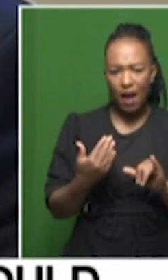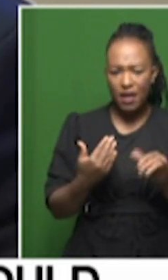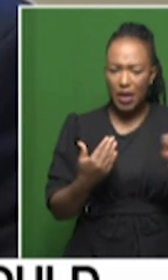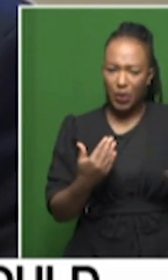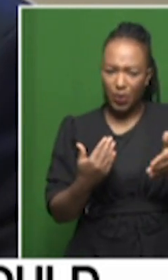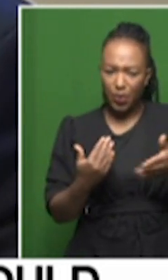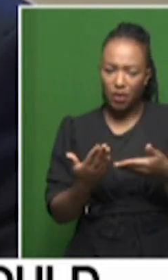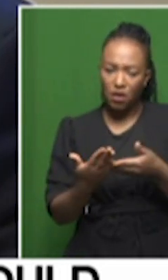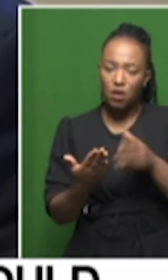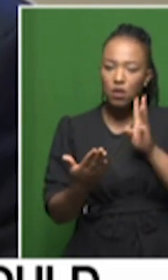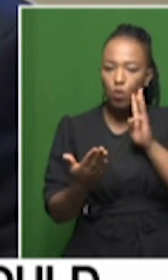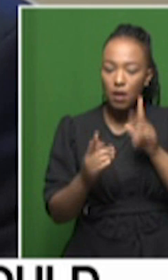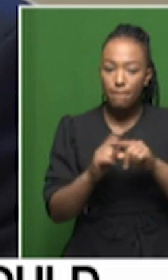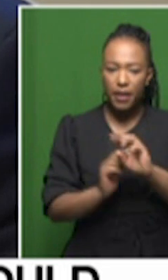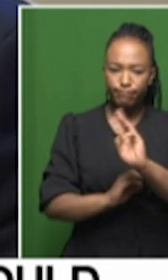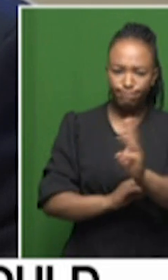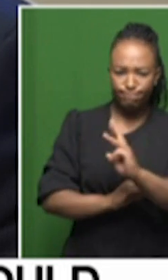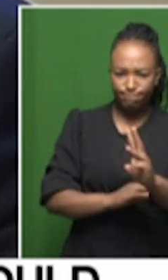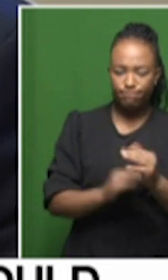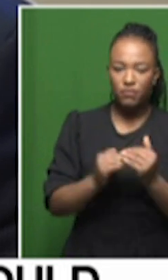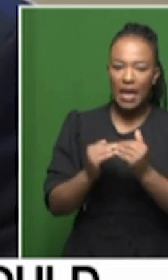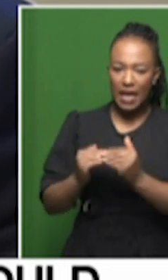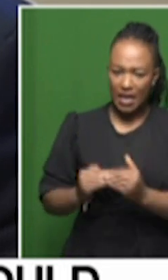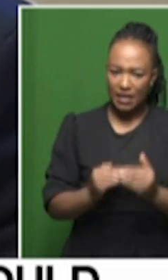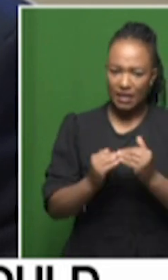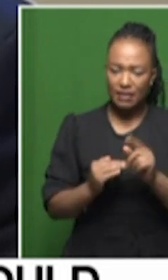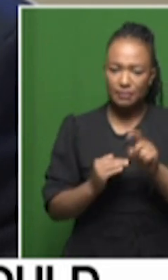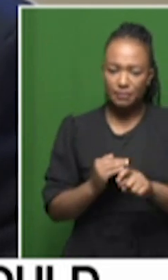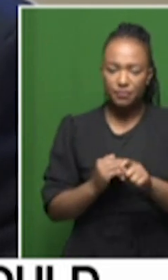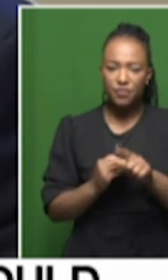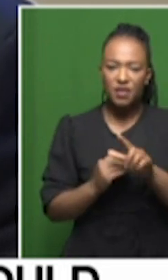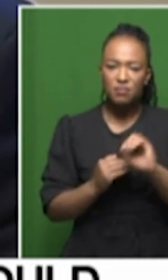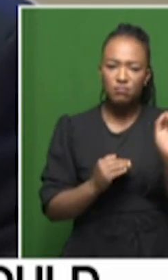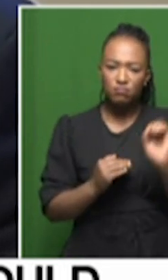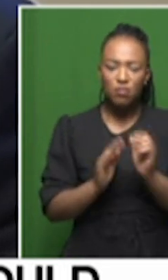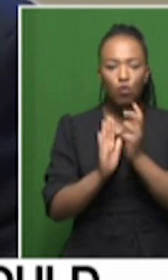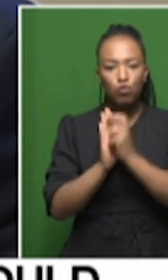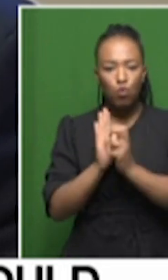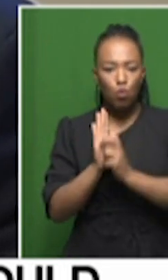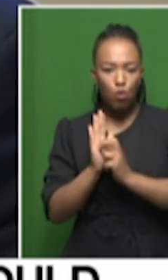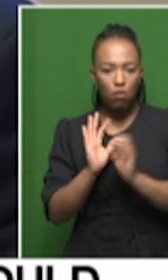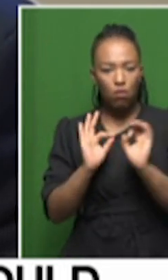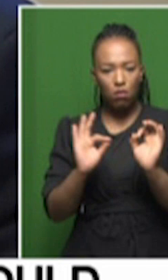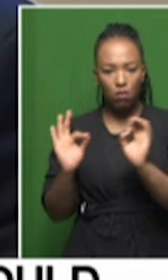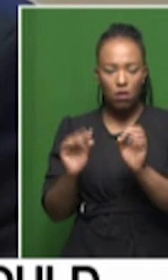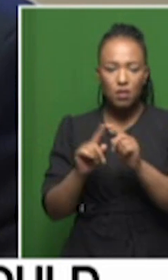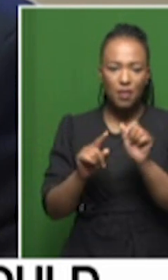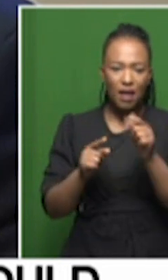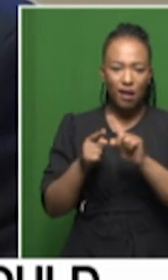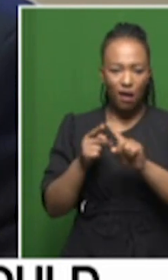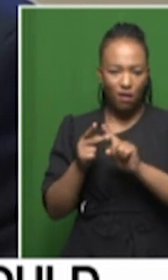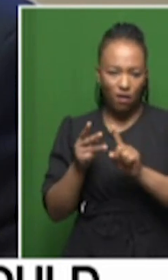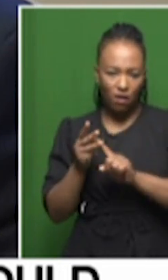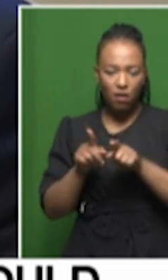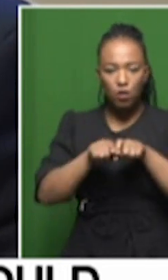mention that from a precautionary point of view, we have got 70% compliance in terms of other elements which we test in water, that